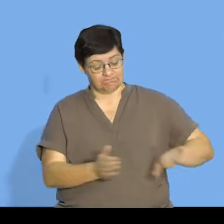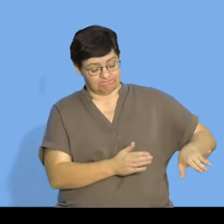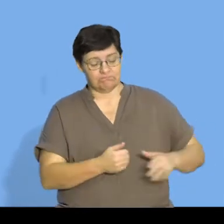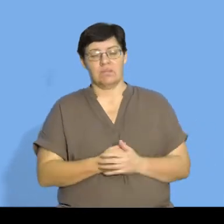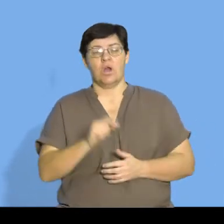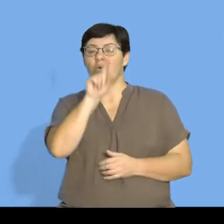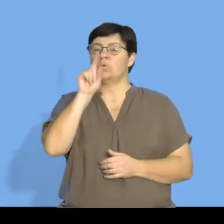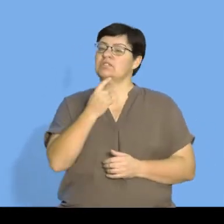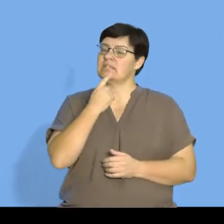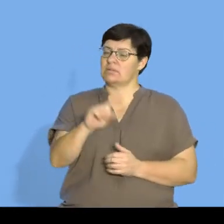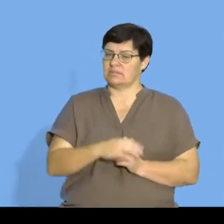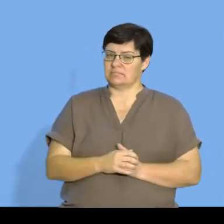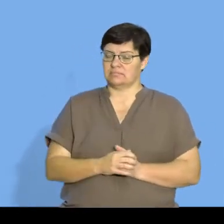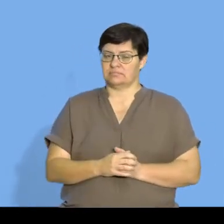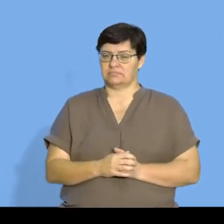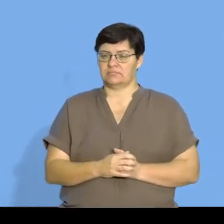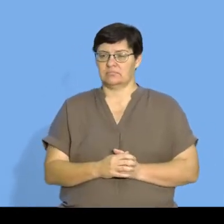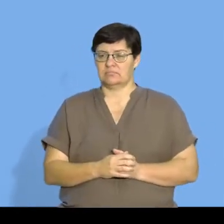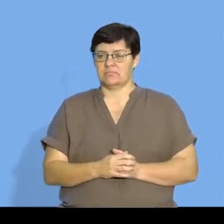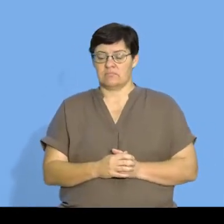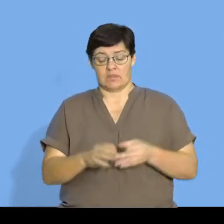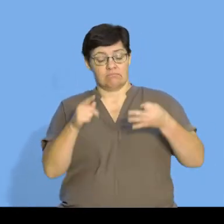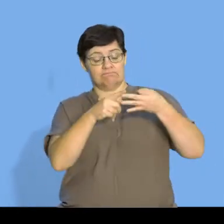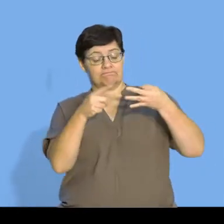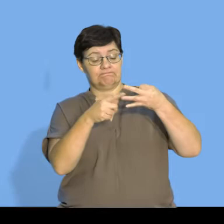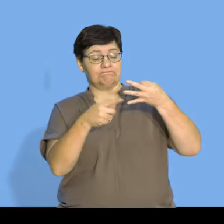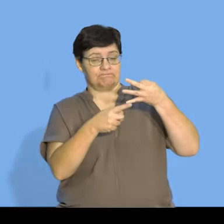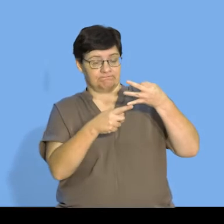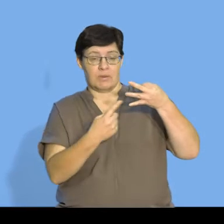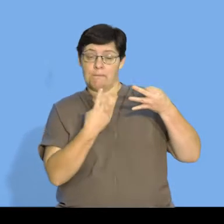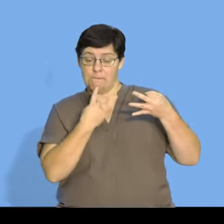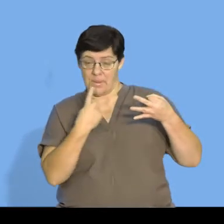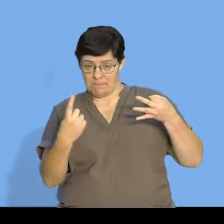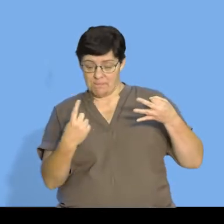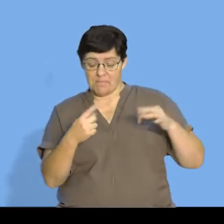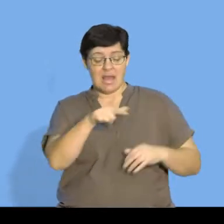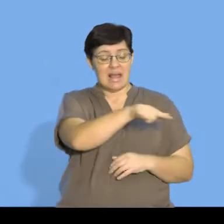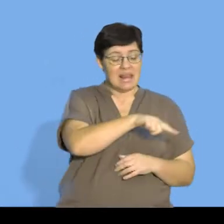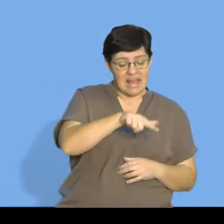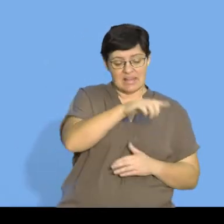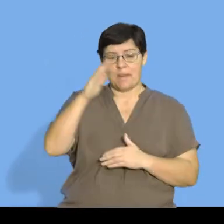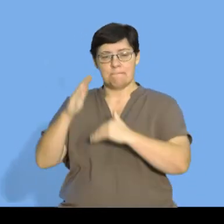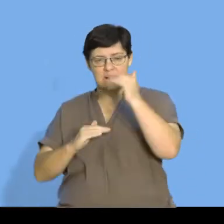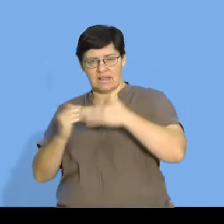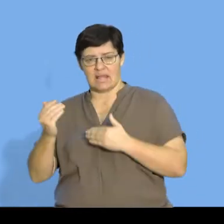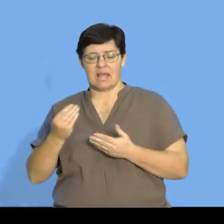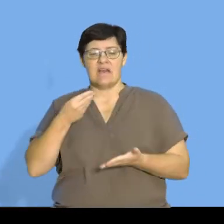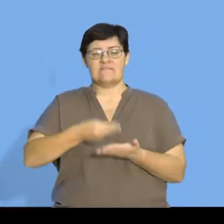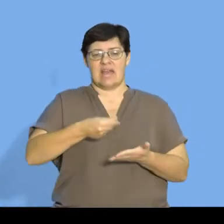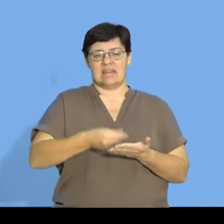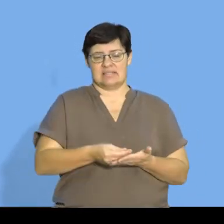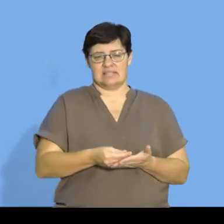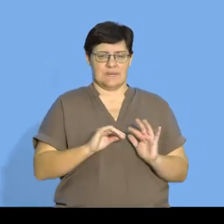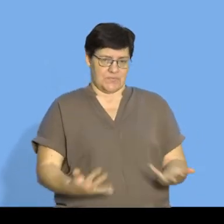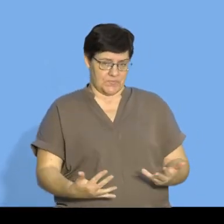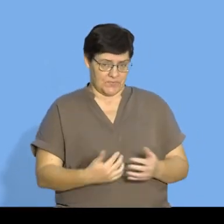Now we come to a question that says, state three ways in which land and buildings can be